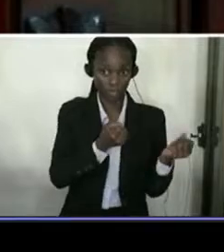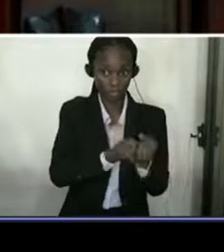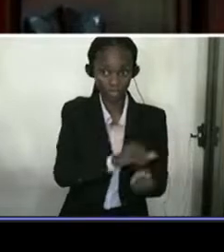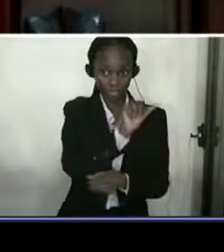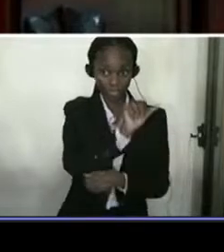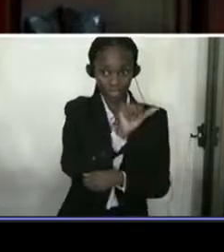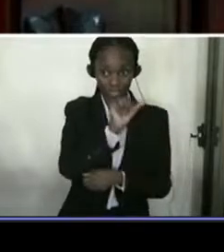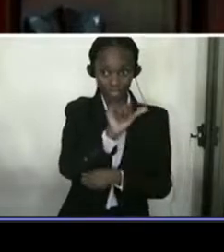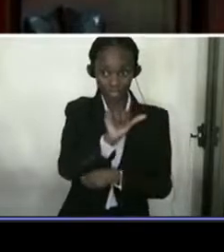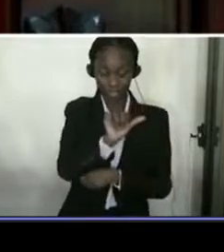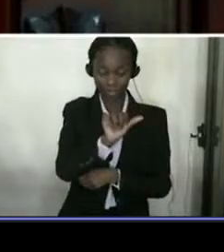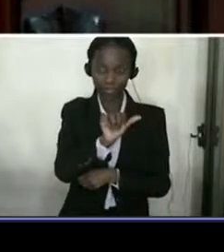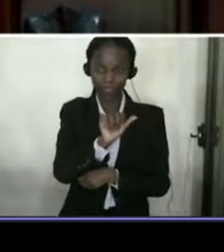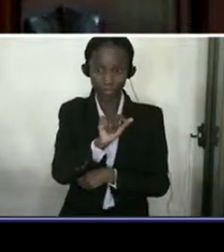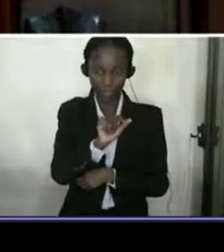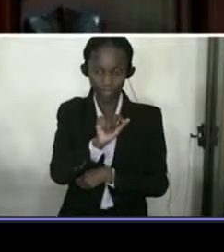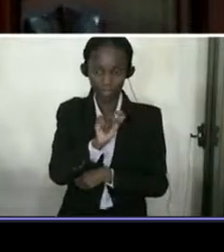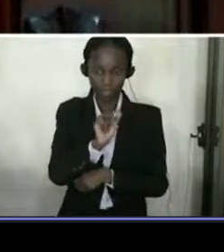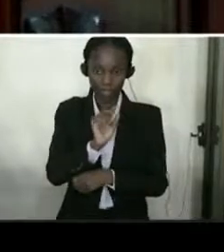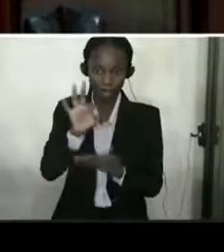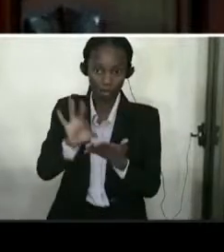vote against 0,